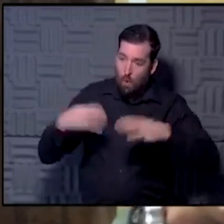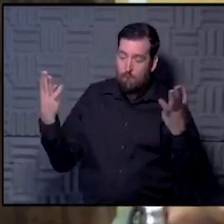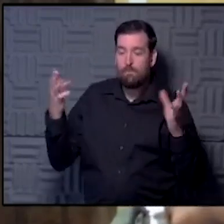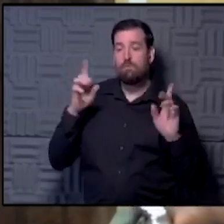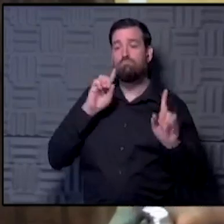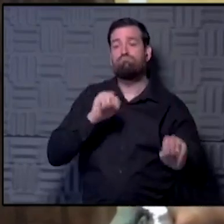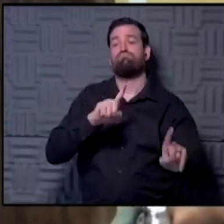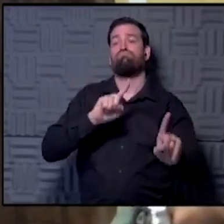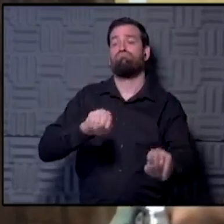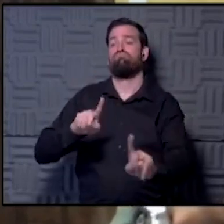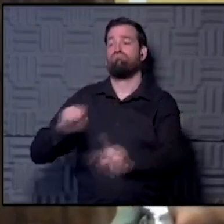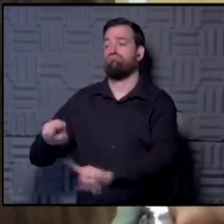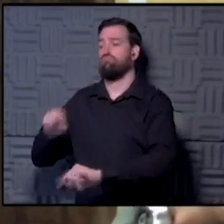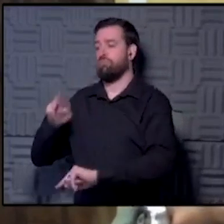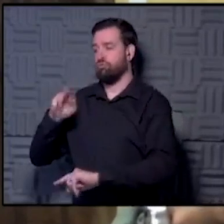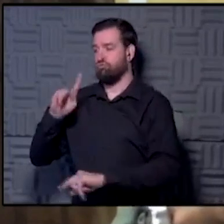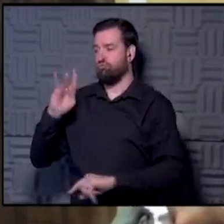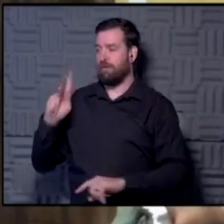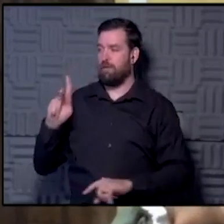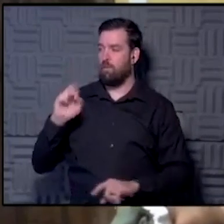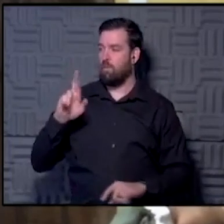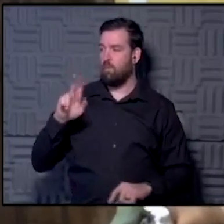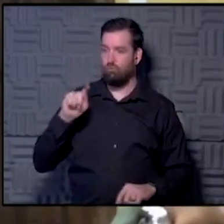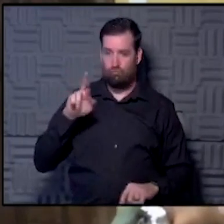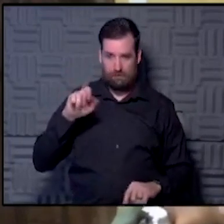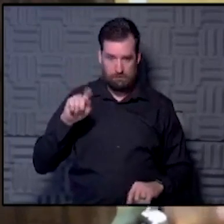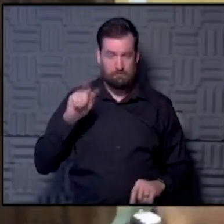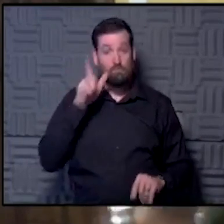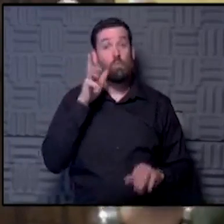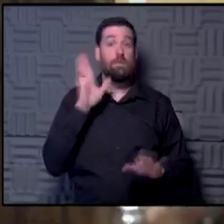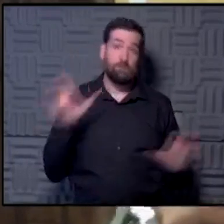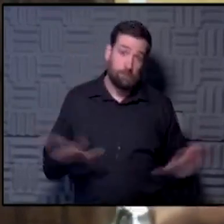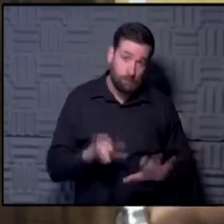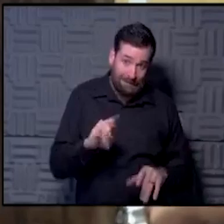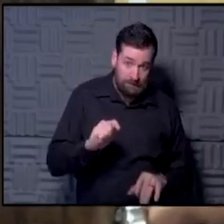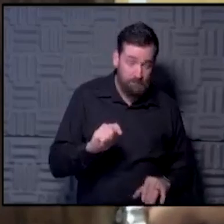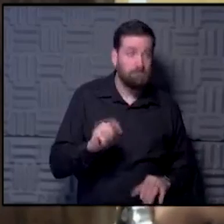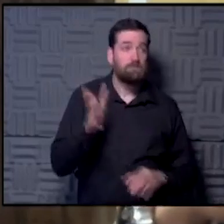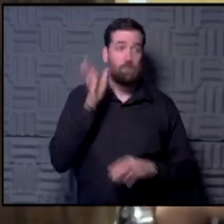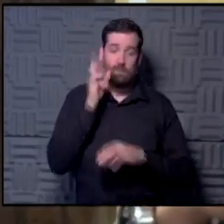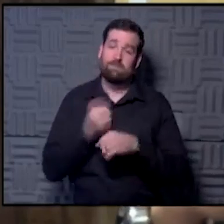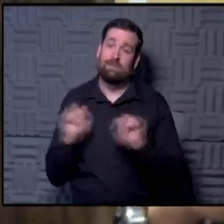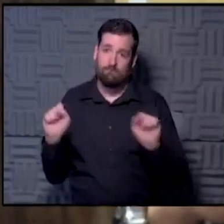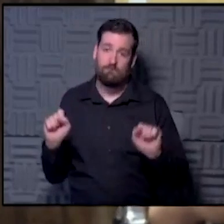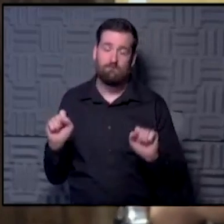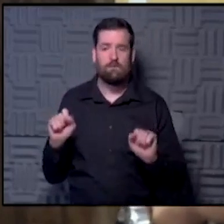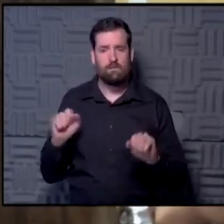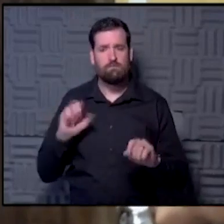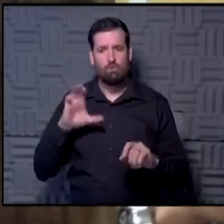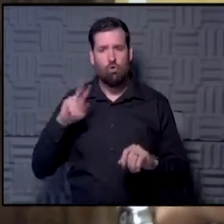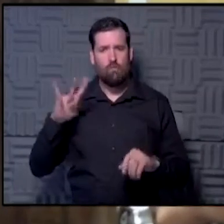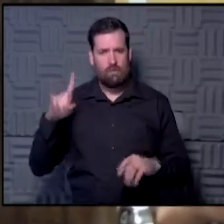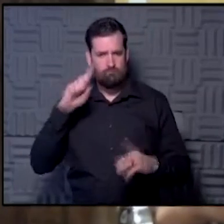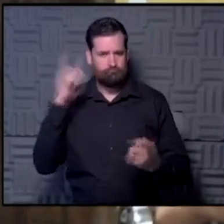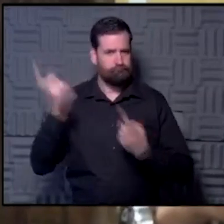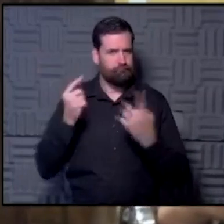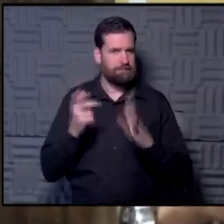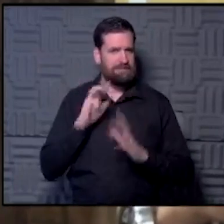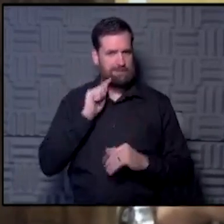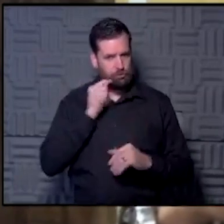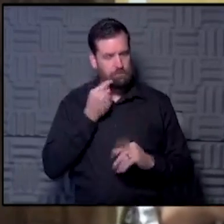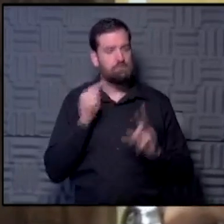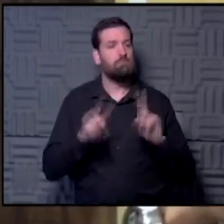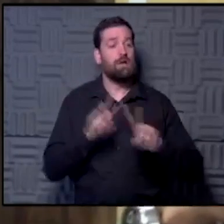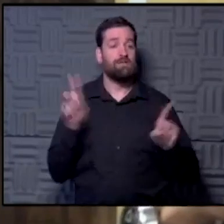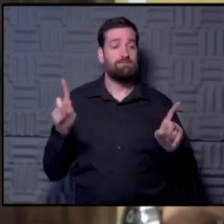around trick or treating. We're doing it. We're going to do it safely. And we certainly take COVID very serious. But we also